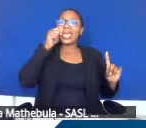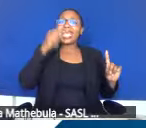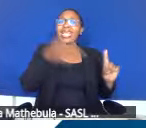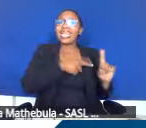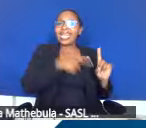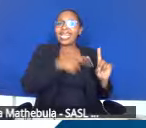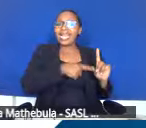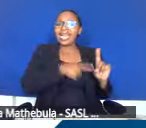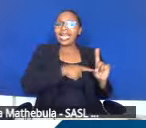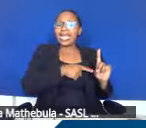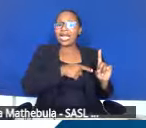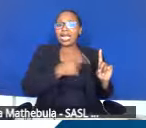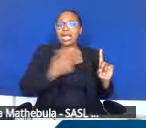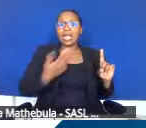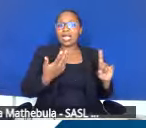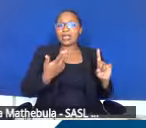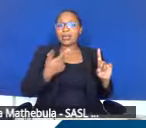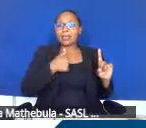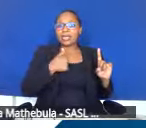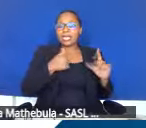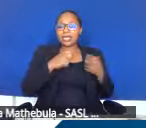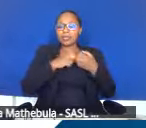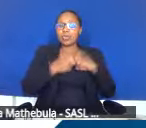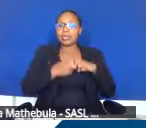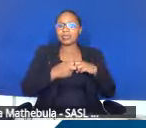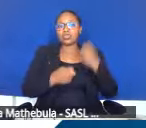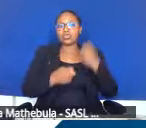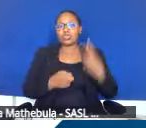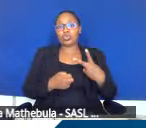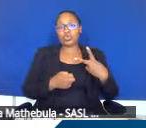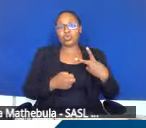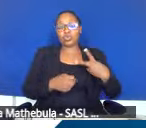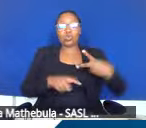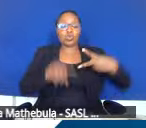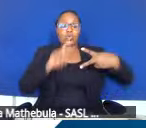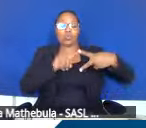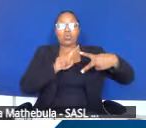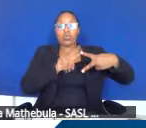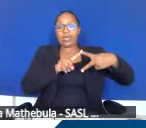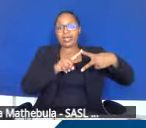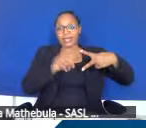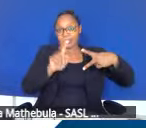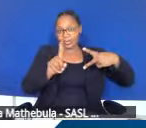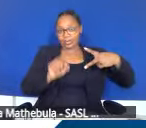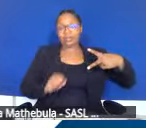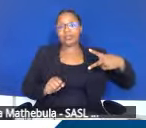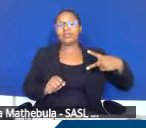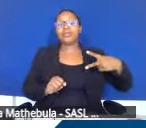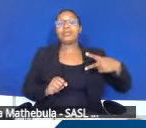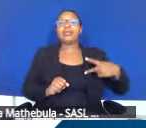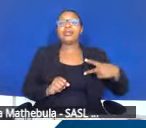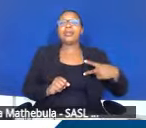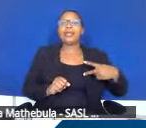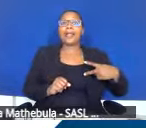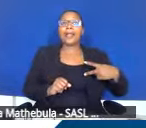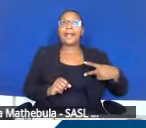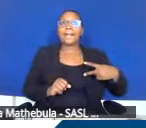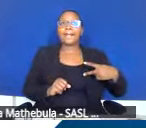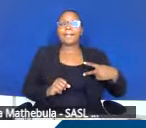And I had two problems. One is the